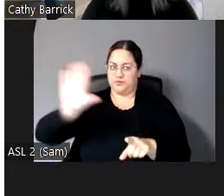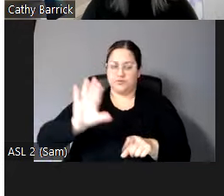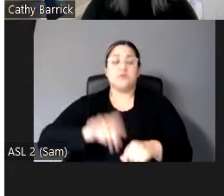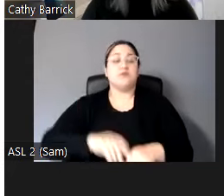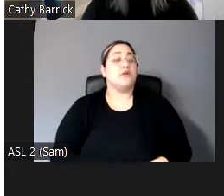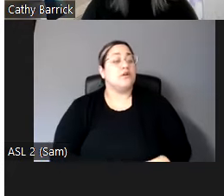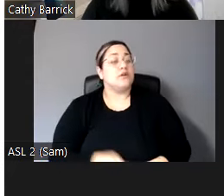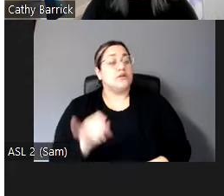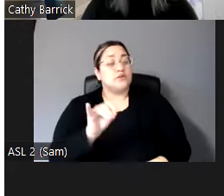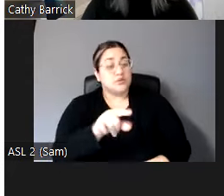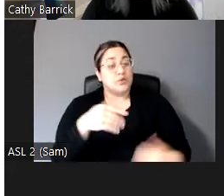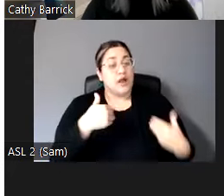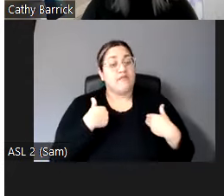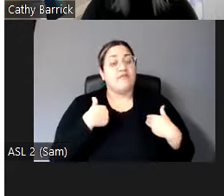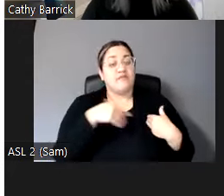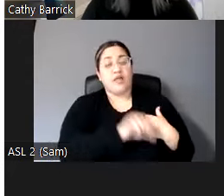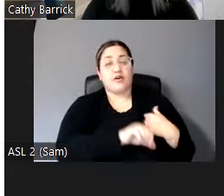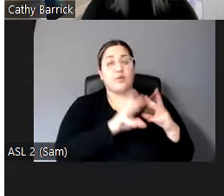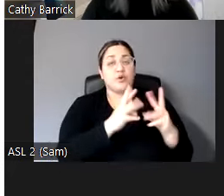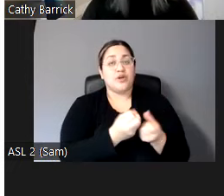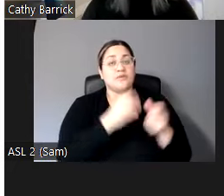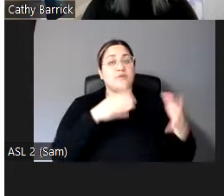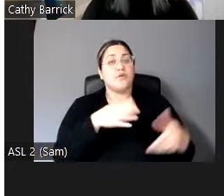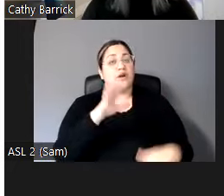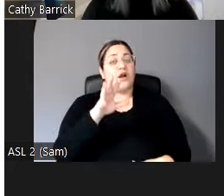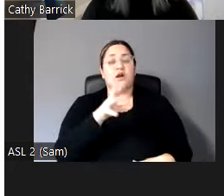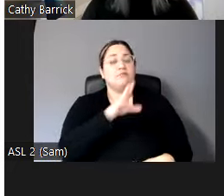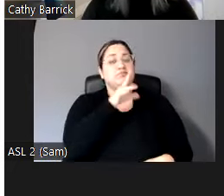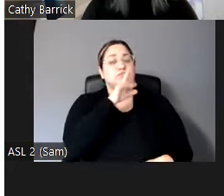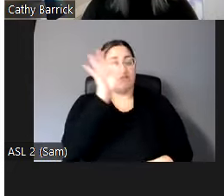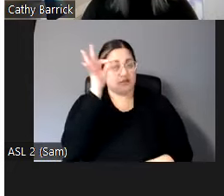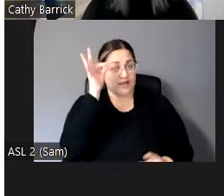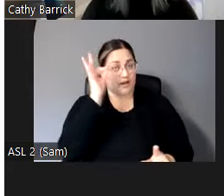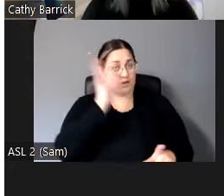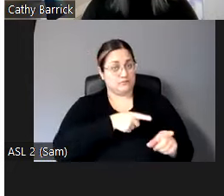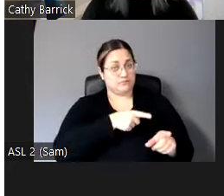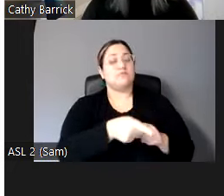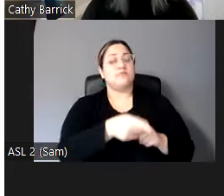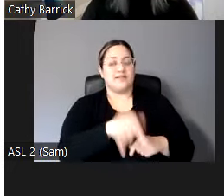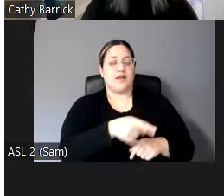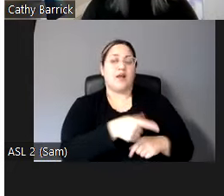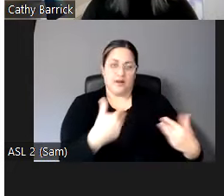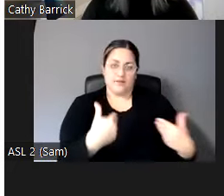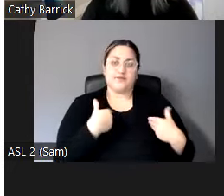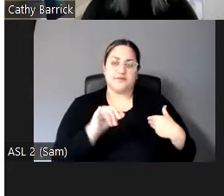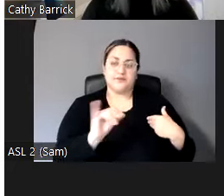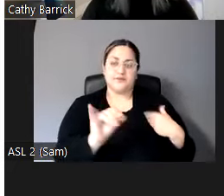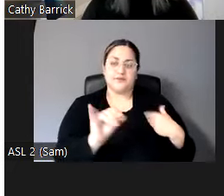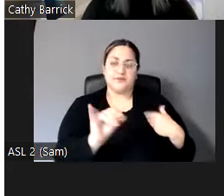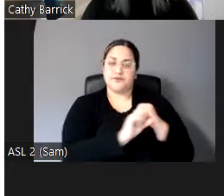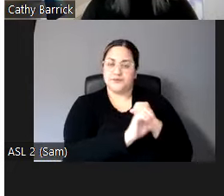sessions. So if anybody is Francophone or knows anybody, we are going to be promoting those sessions as well on the following